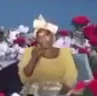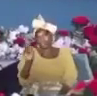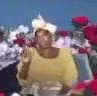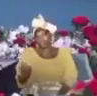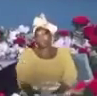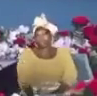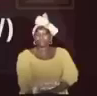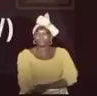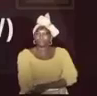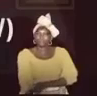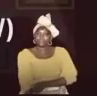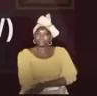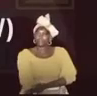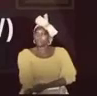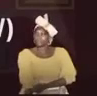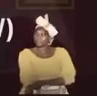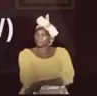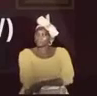Are we still together?